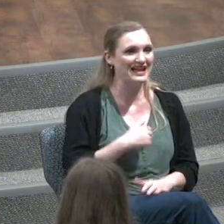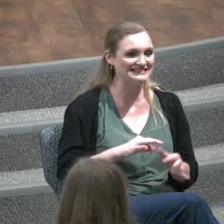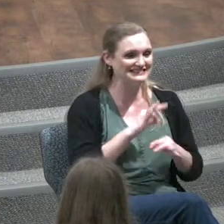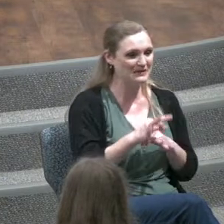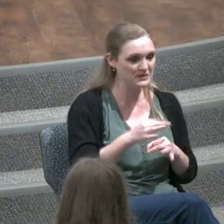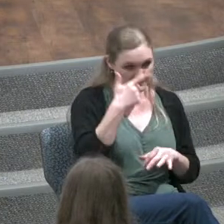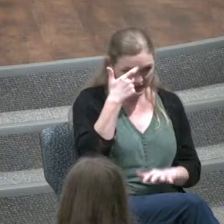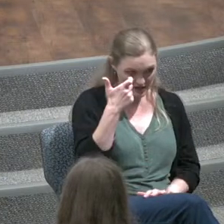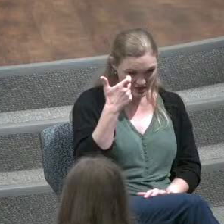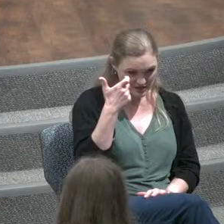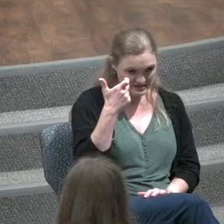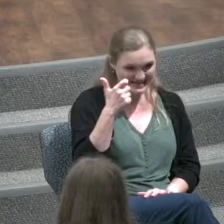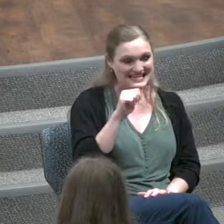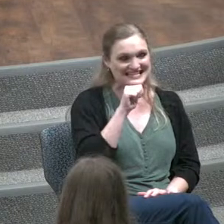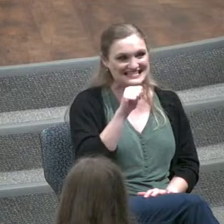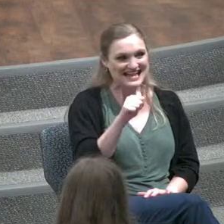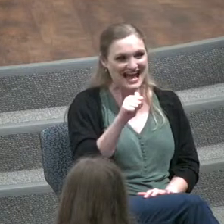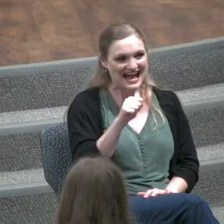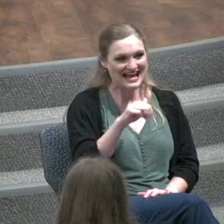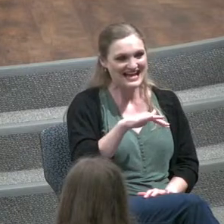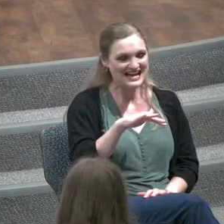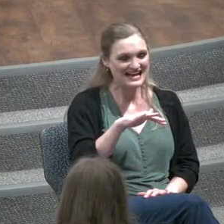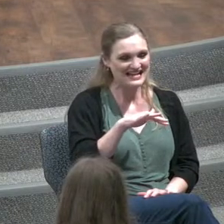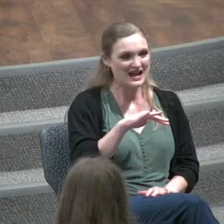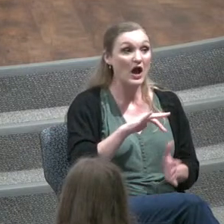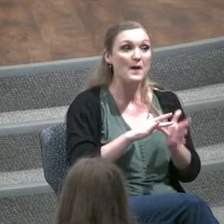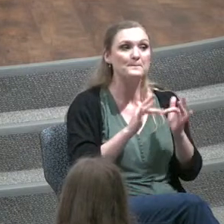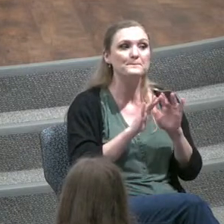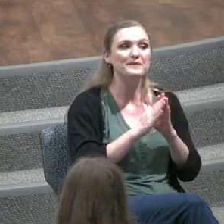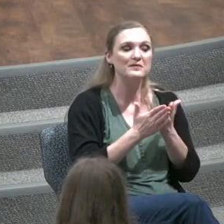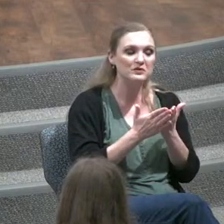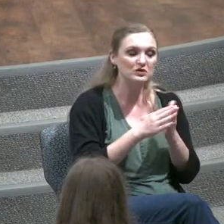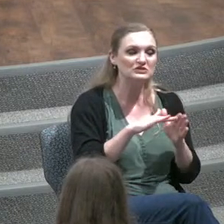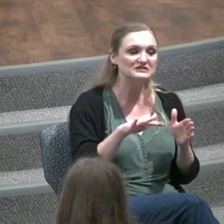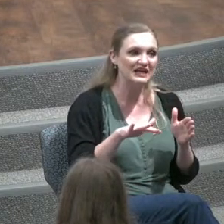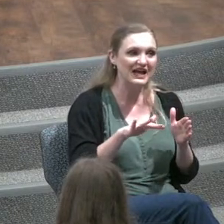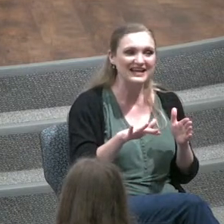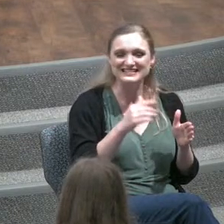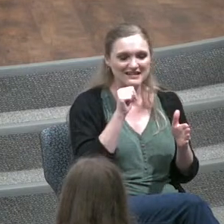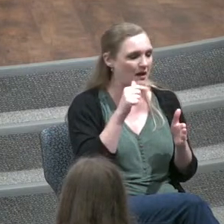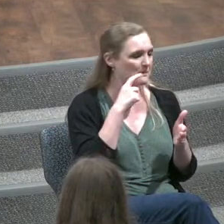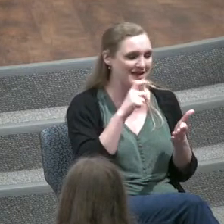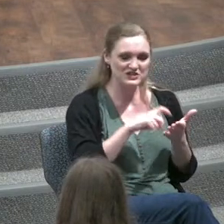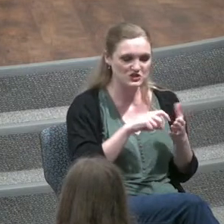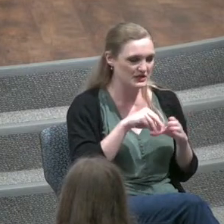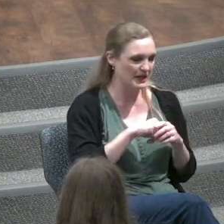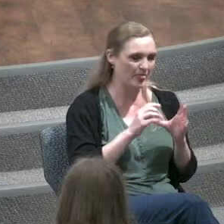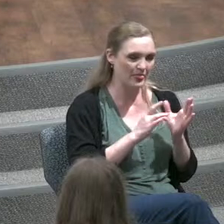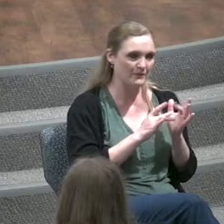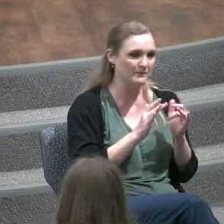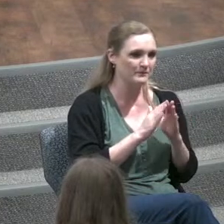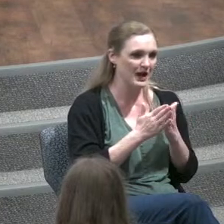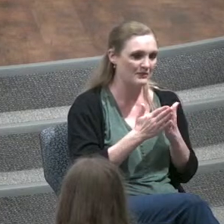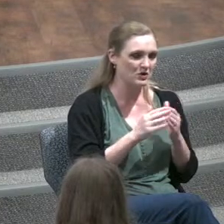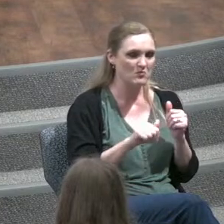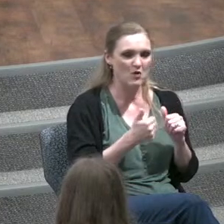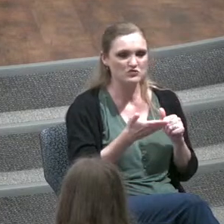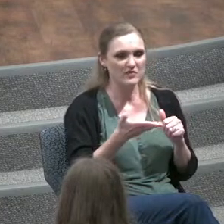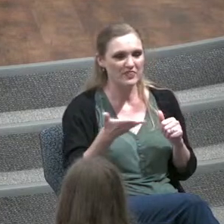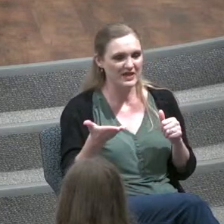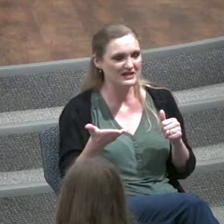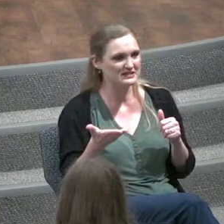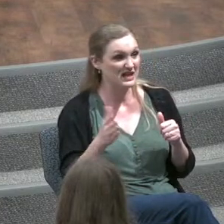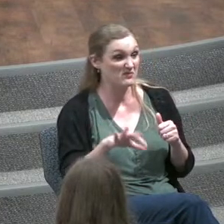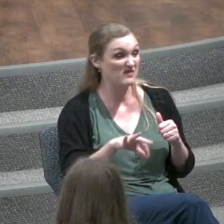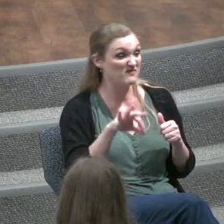I skipped it because it's not a site, it's not a biblical site, it's not a site that's mentioned in Scripture. Most of the